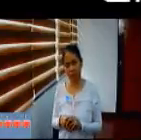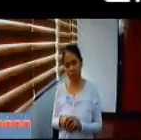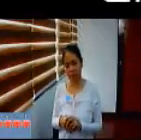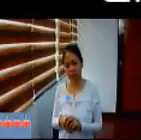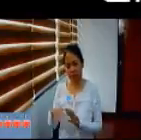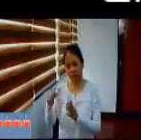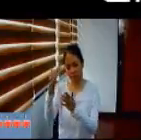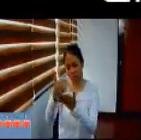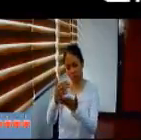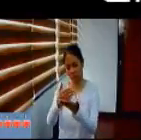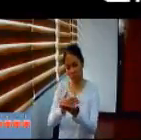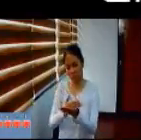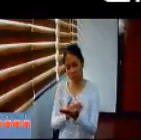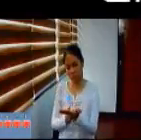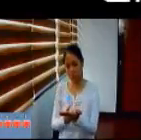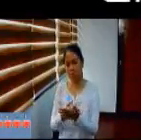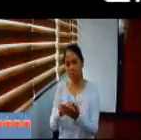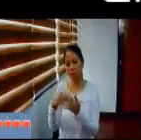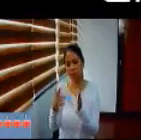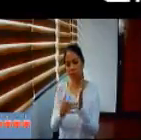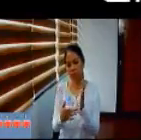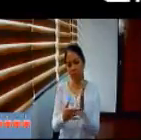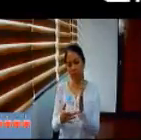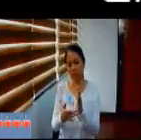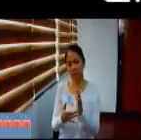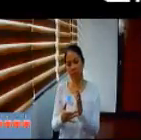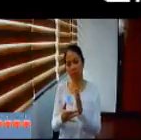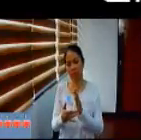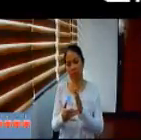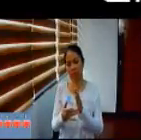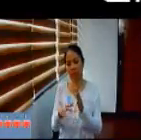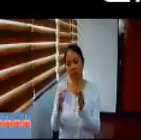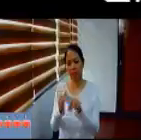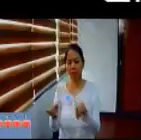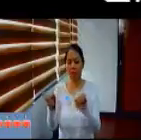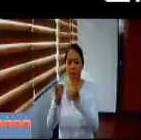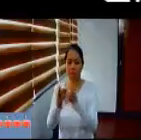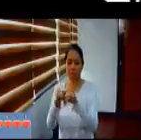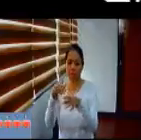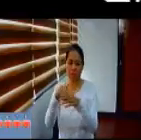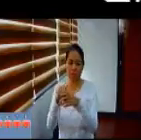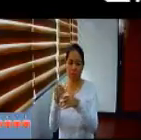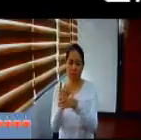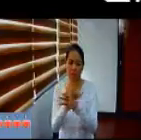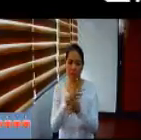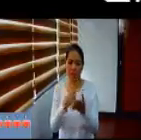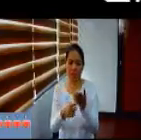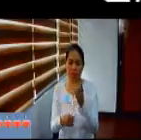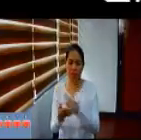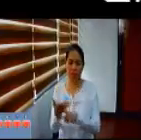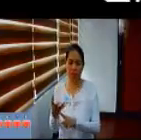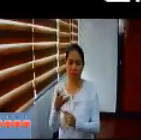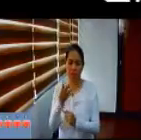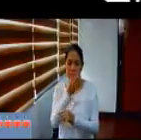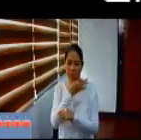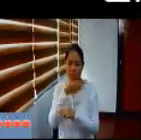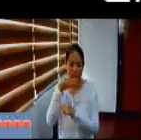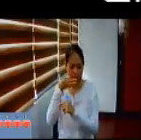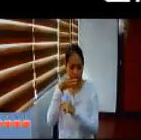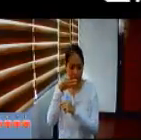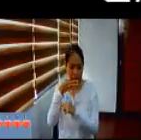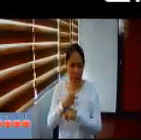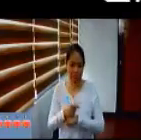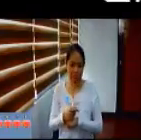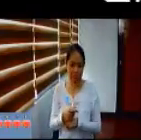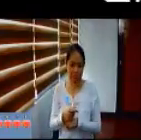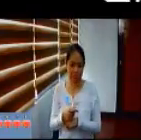the technical aspects that would be relevant to us in our discussion on agriculture. And these are,